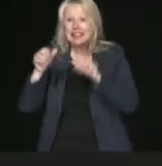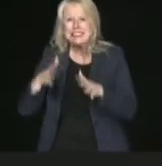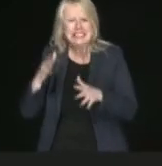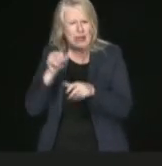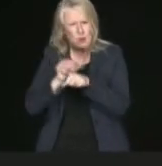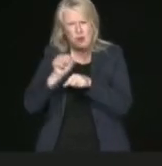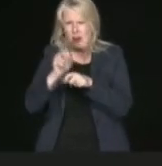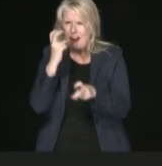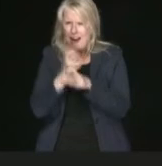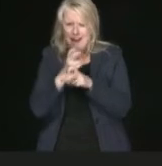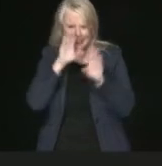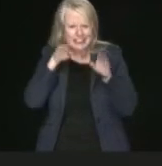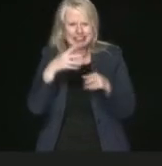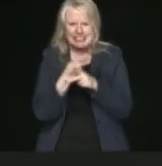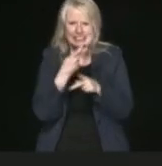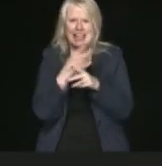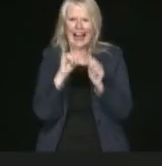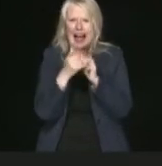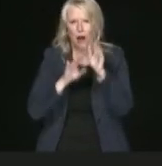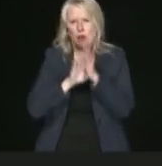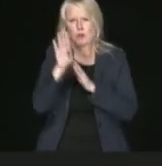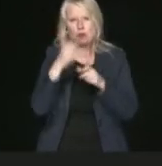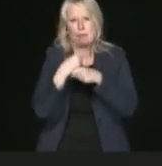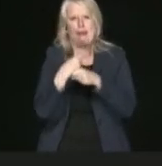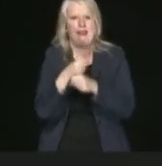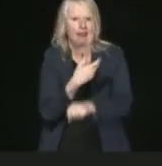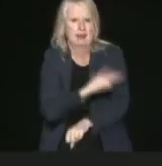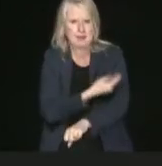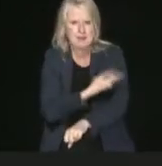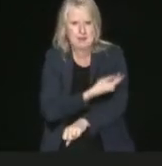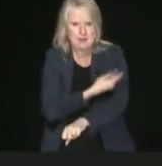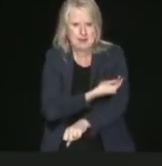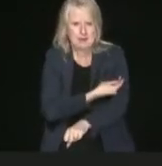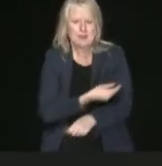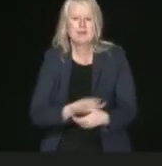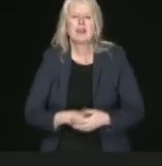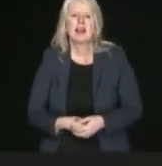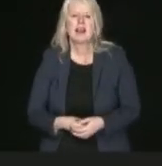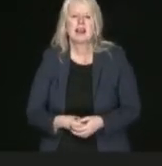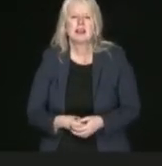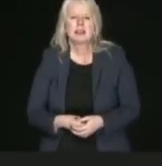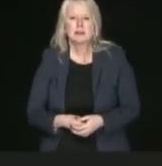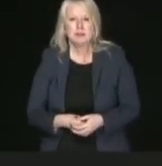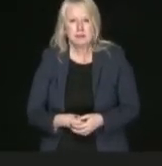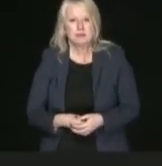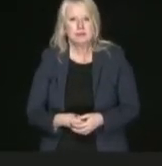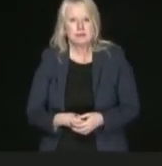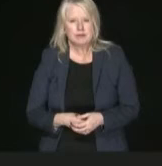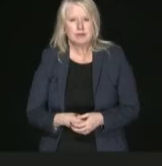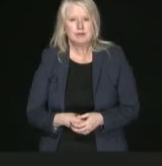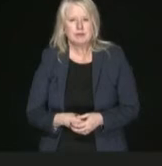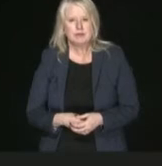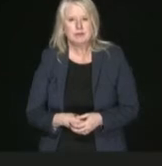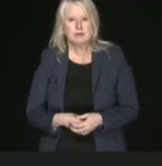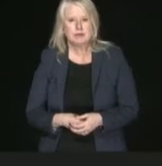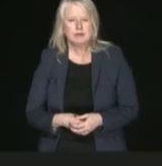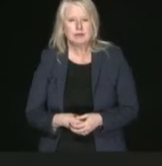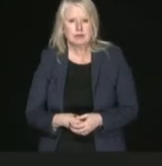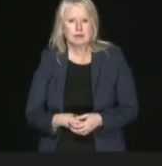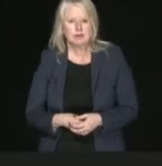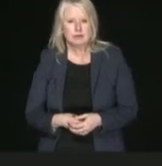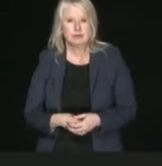very hard. But what we do know is that our ability to ensure that this first wave